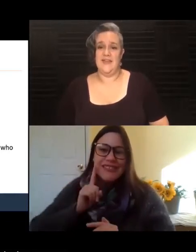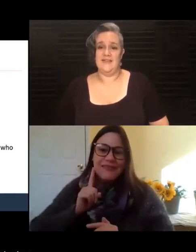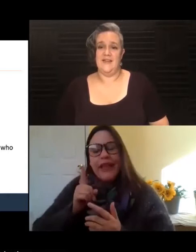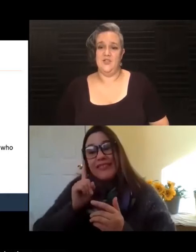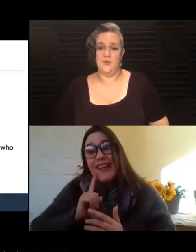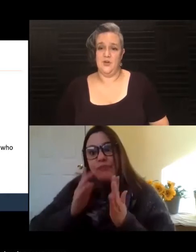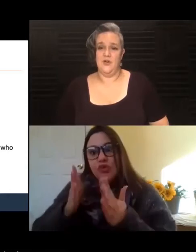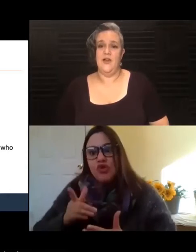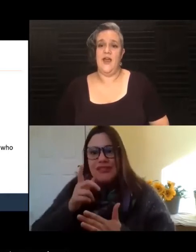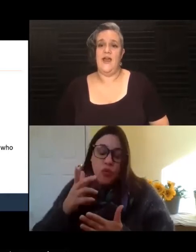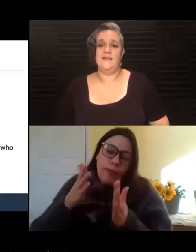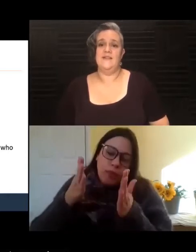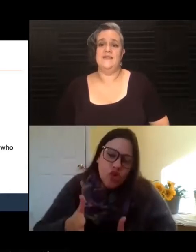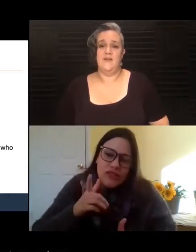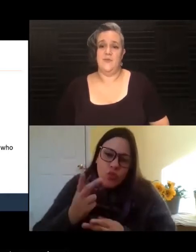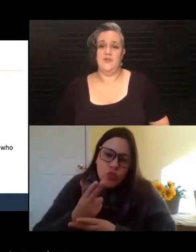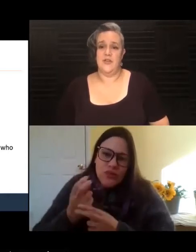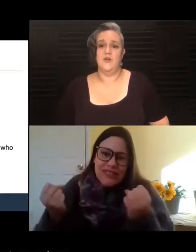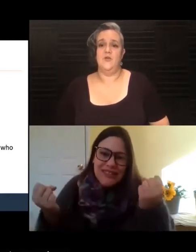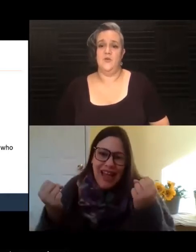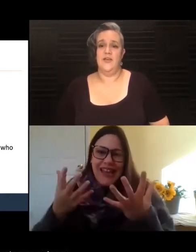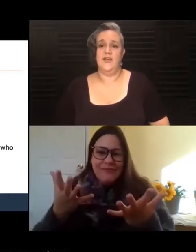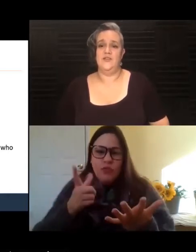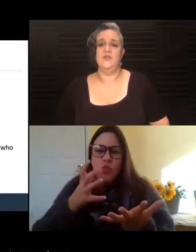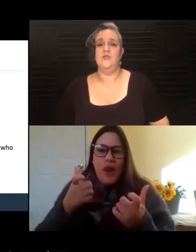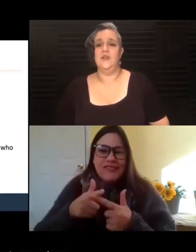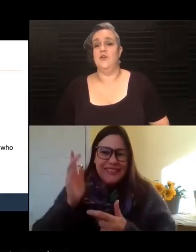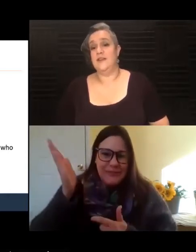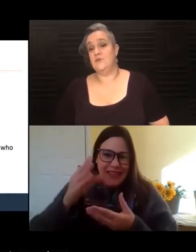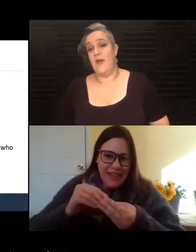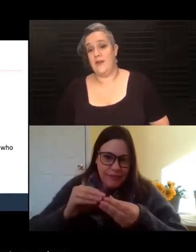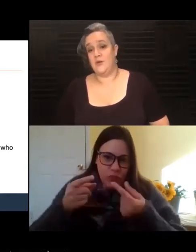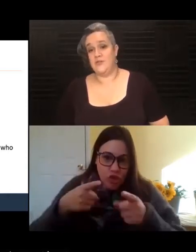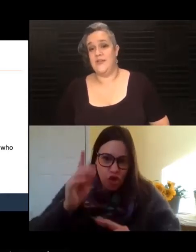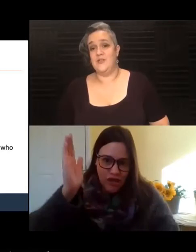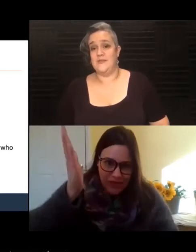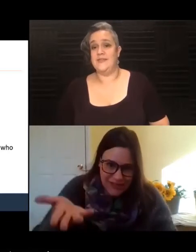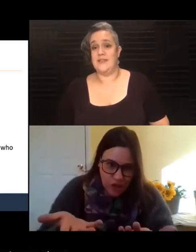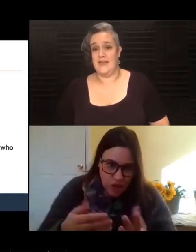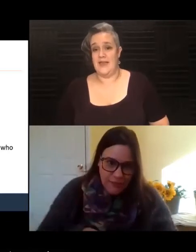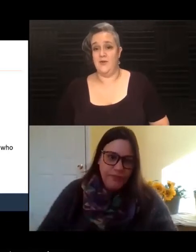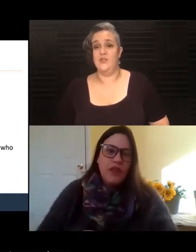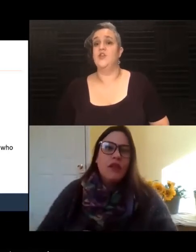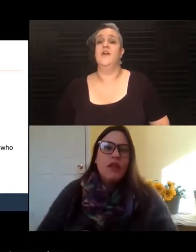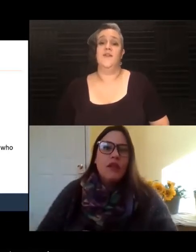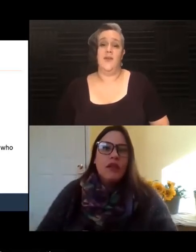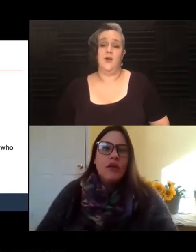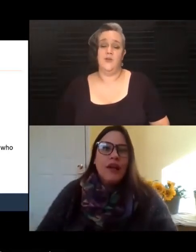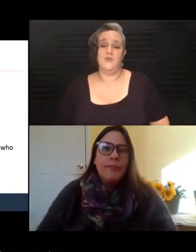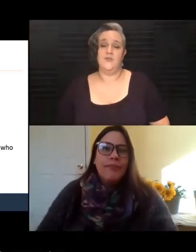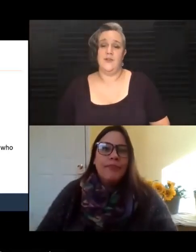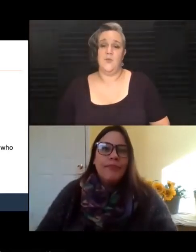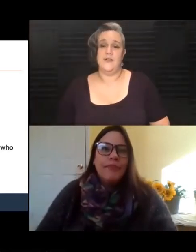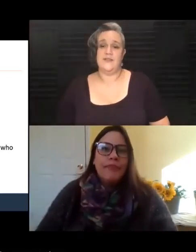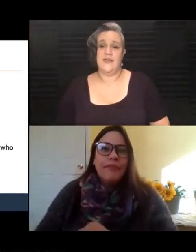the ASL interpreter and the deaf person who is using, or at least any person that is using sign language that they want to